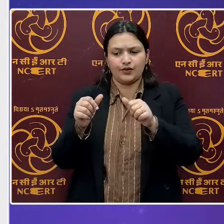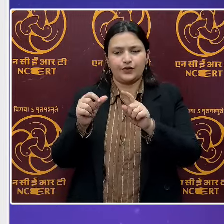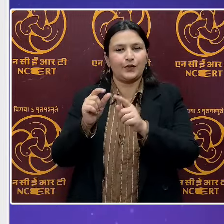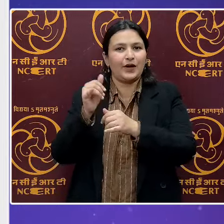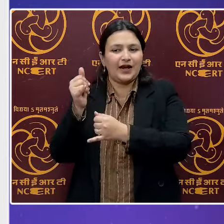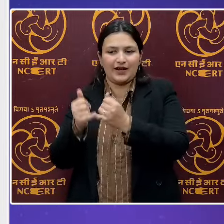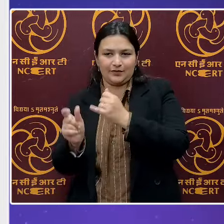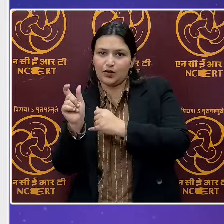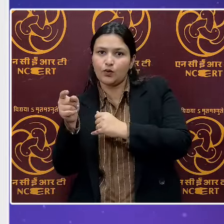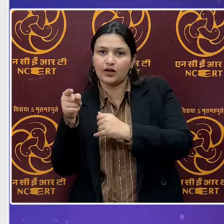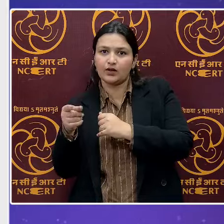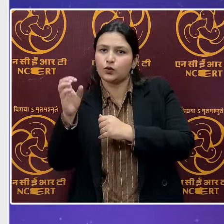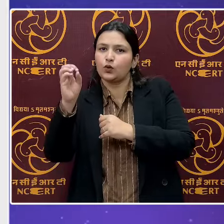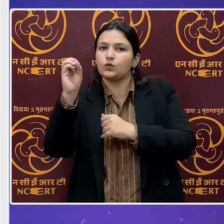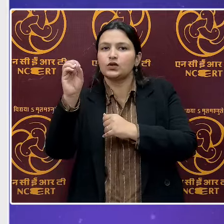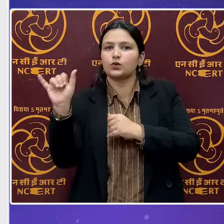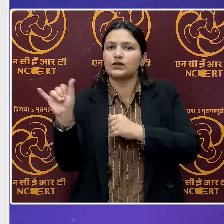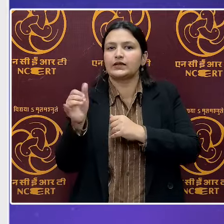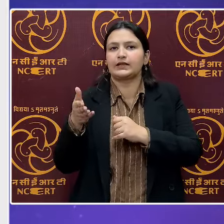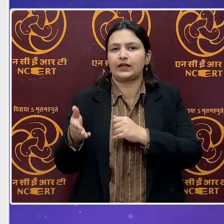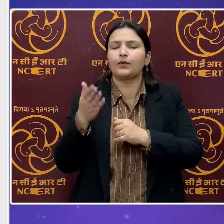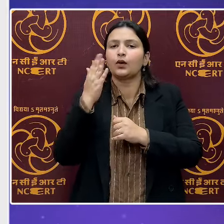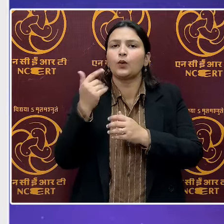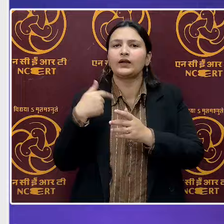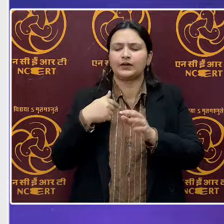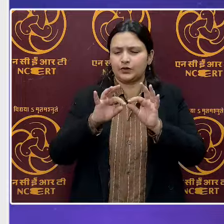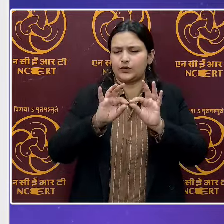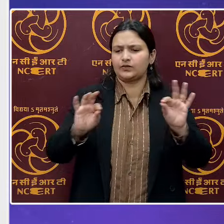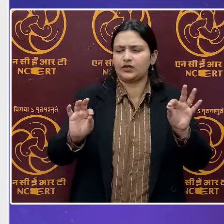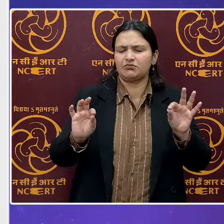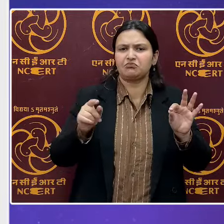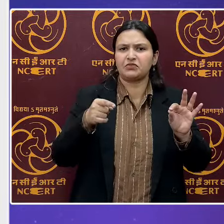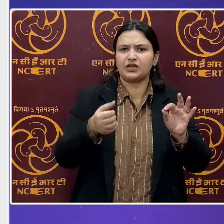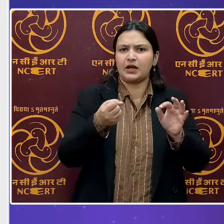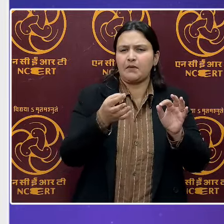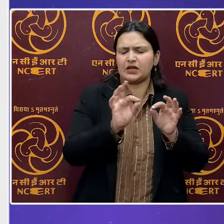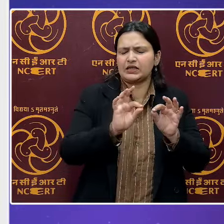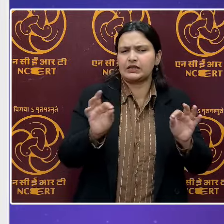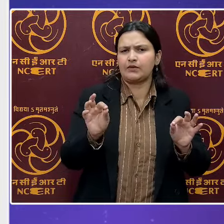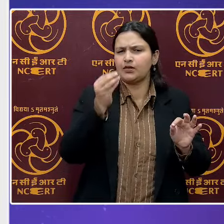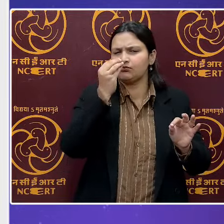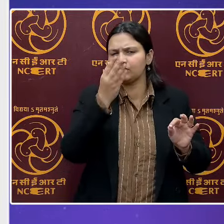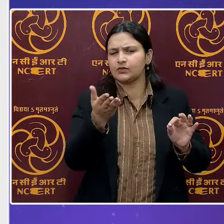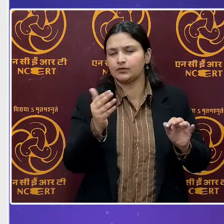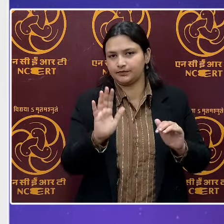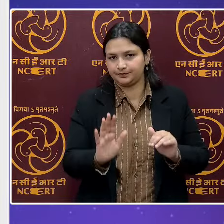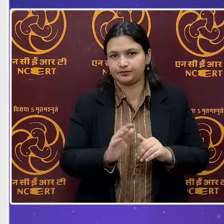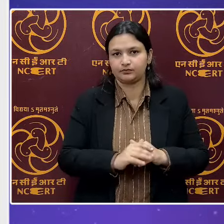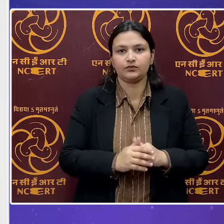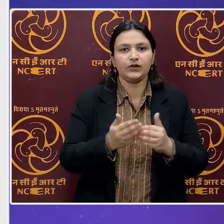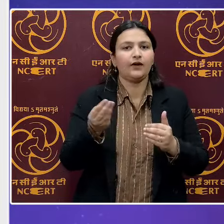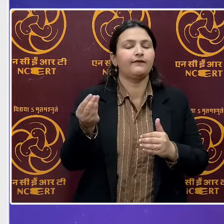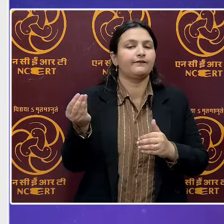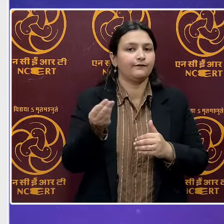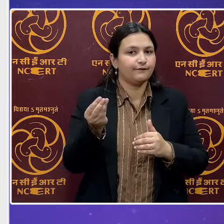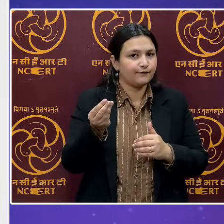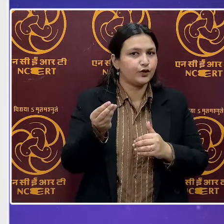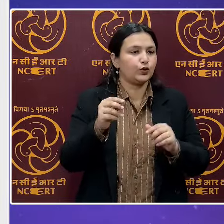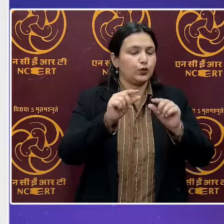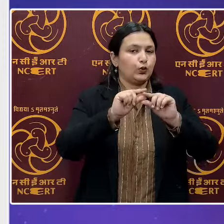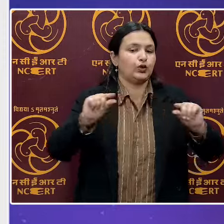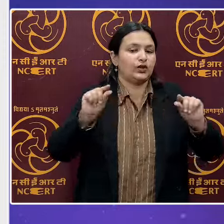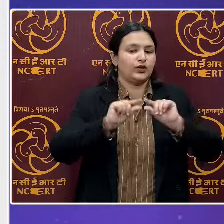for simplicity, for simplifying our expression. But in some expressions, you will find the equation as y is equal